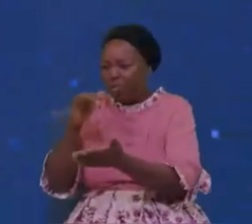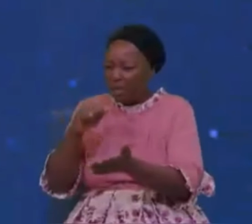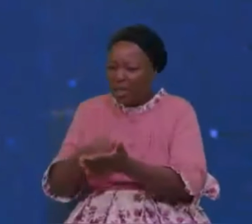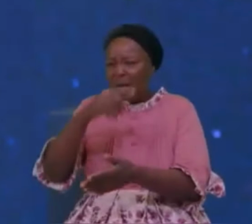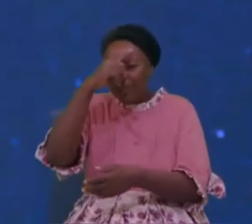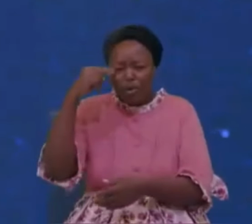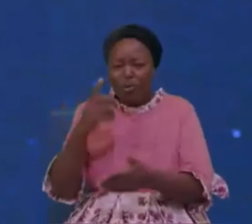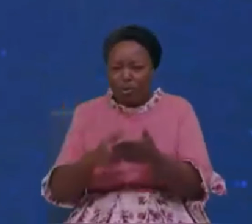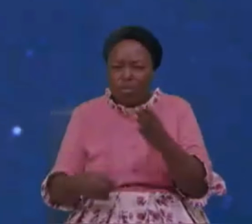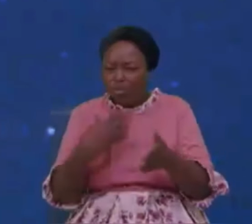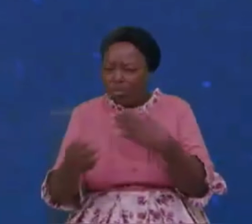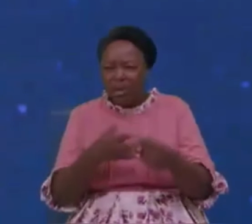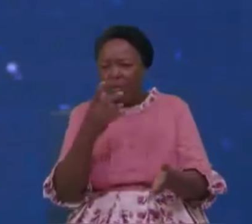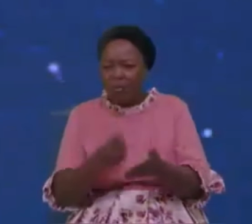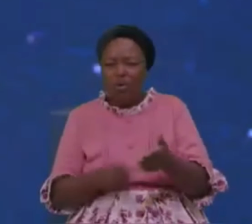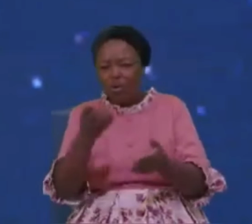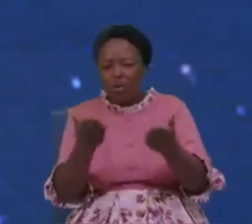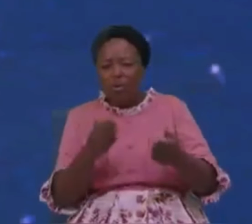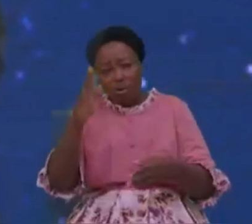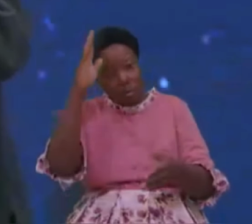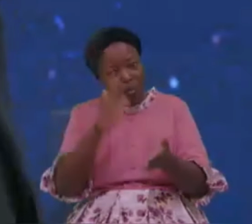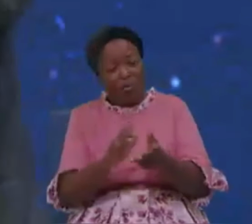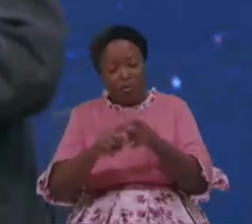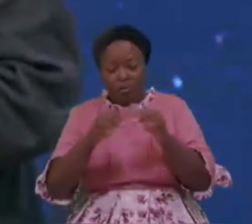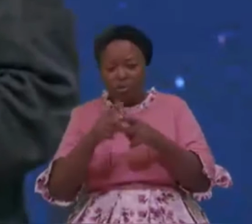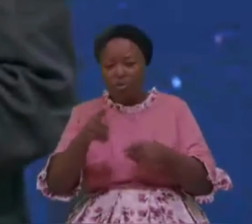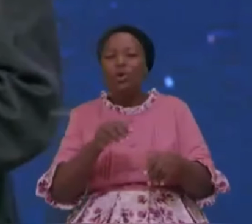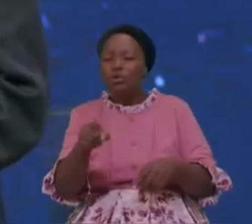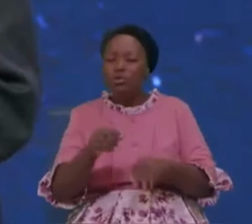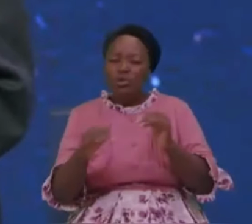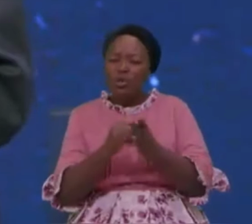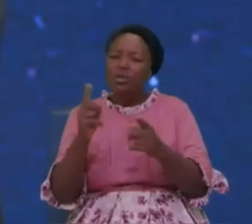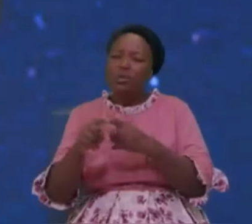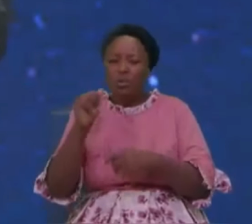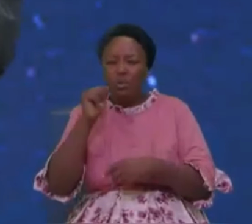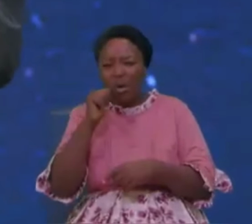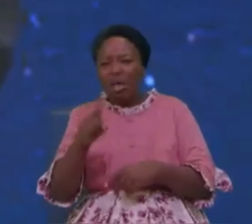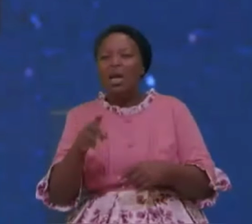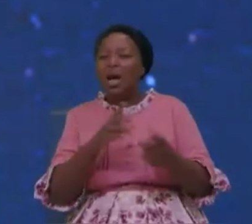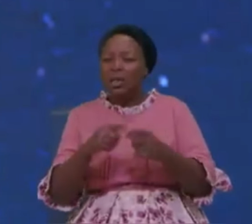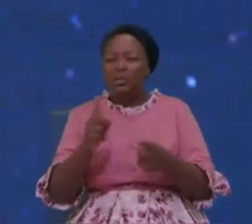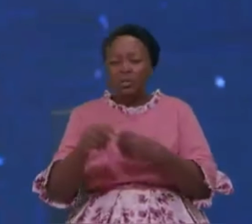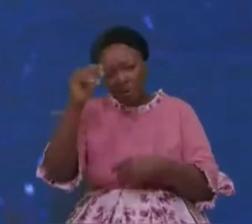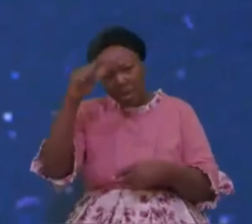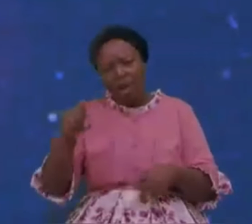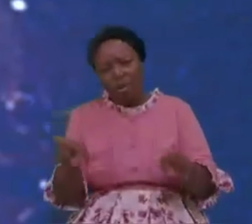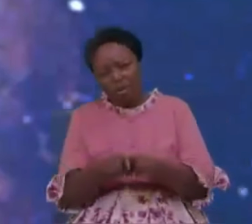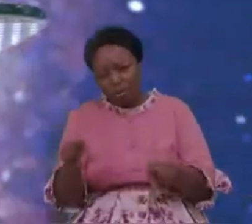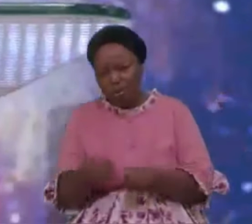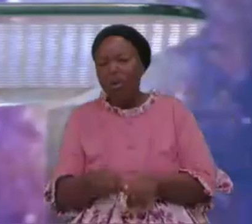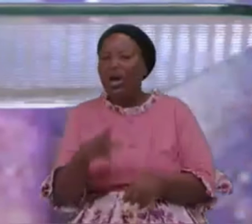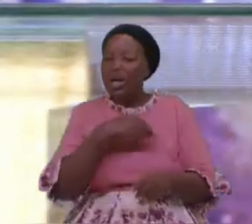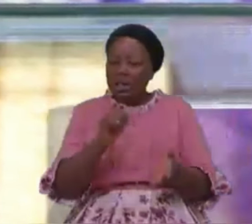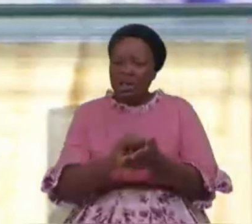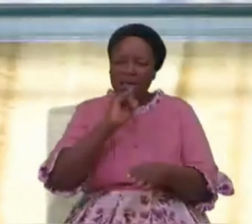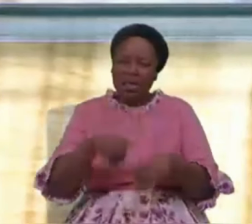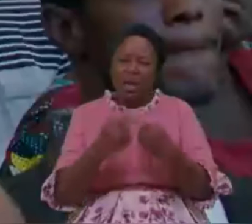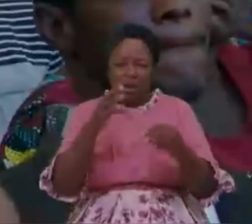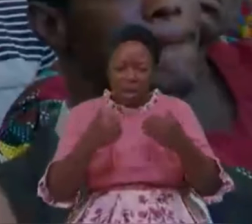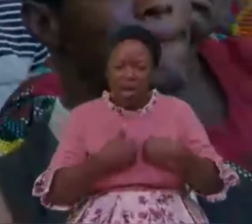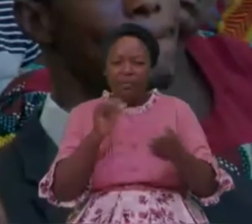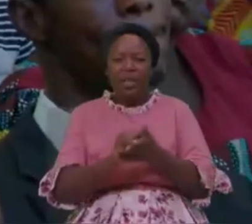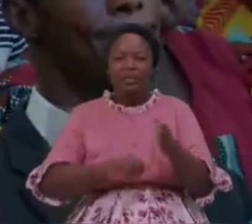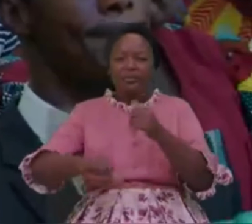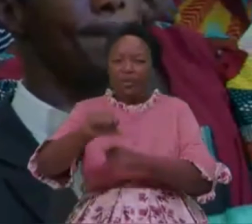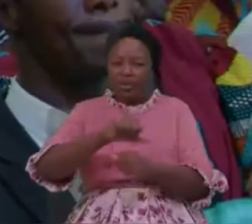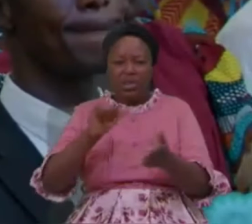do to her as well. And whatsoever you want him to say to you, say that as well. That's how we have fellowship.